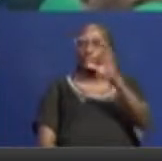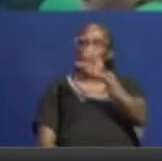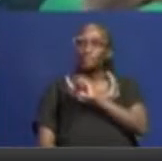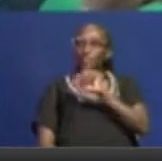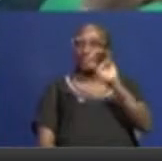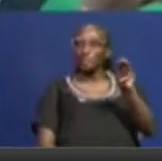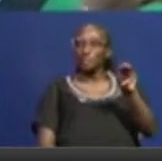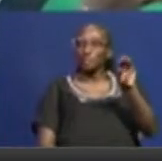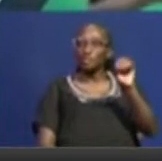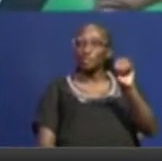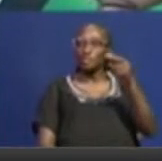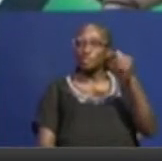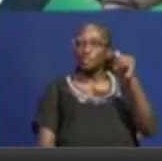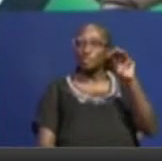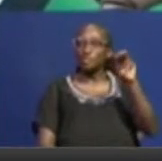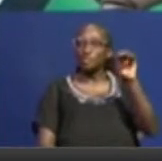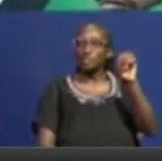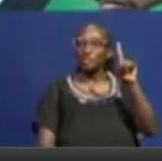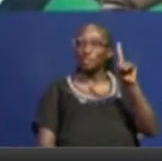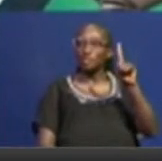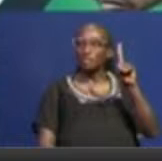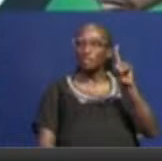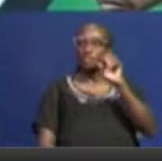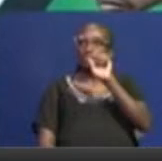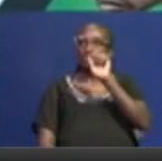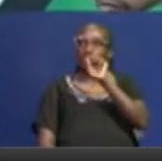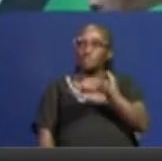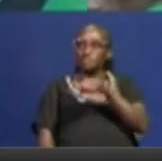Migori Muhammad Fatuma Zainab.